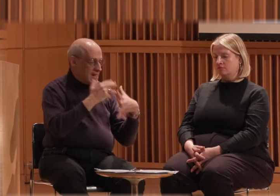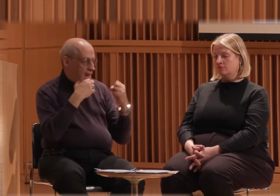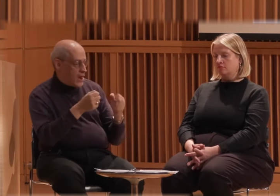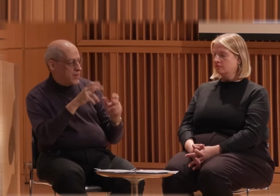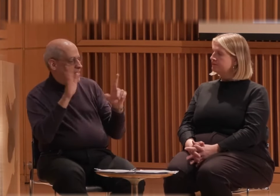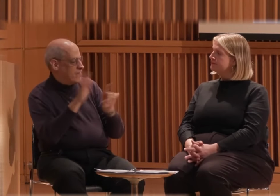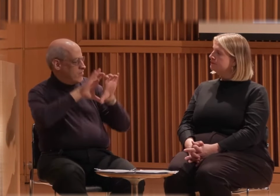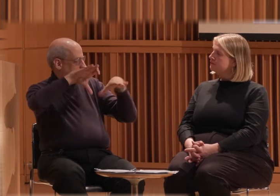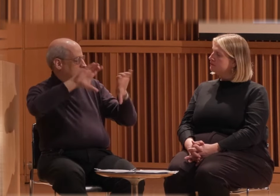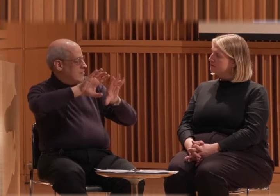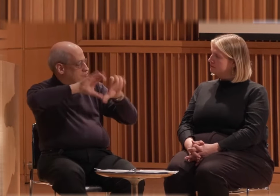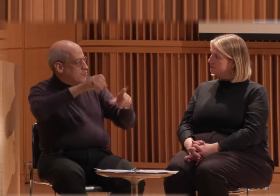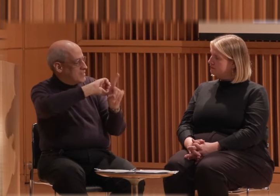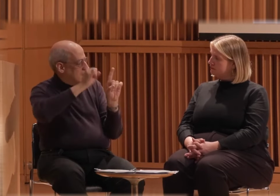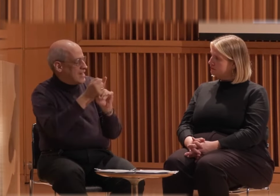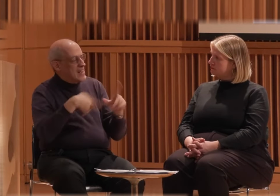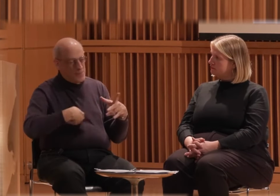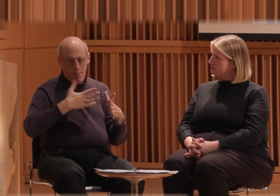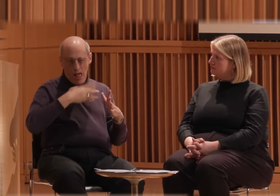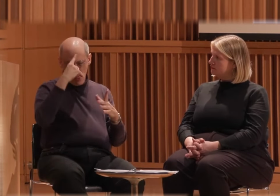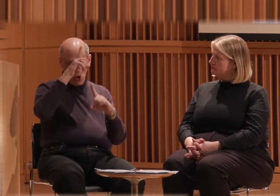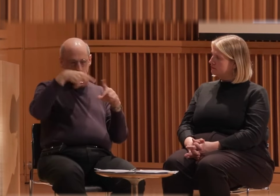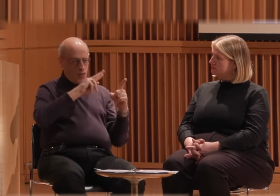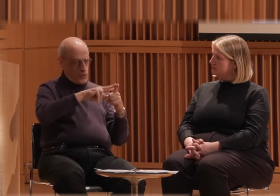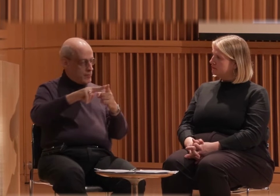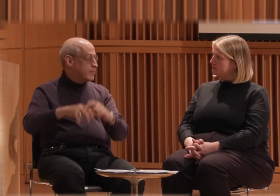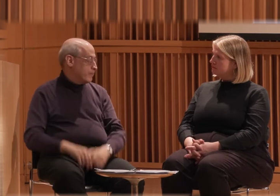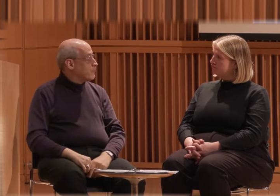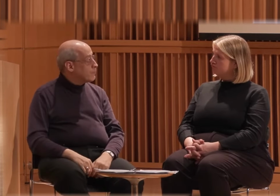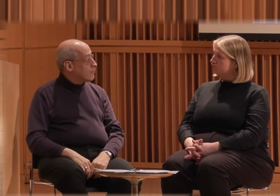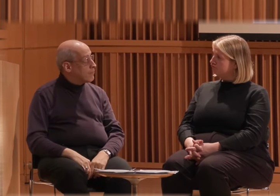and what the internal fractures are. So that's how I think about the terms.